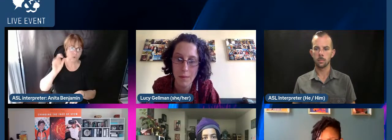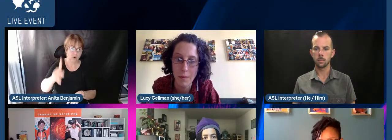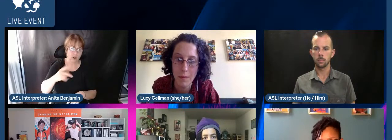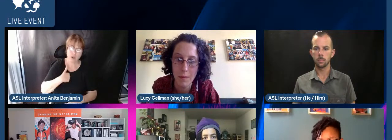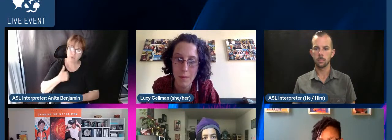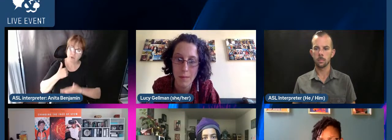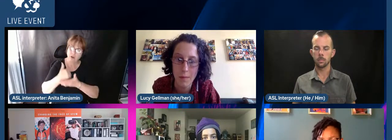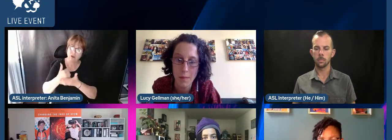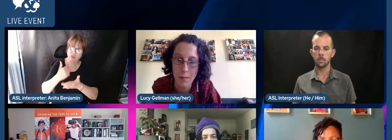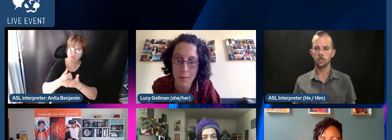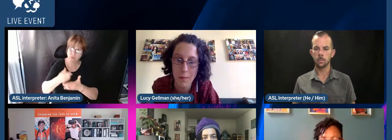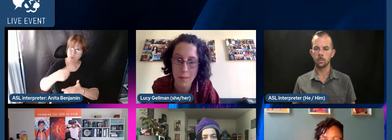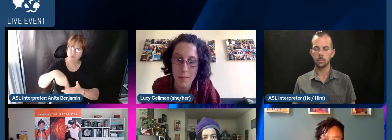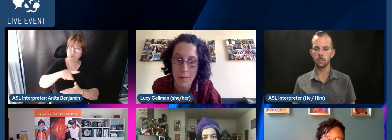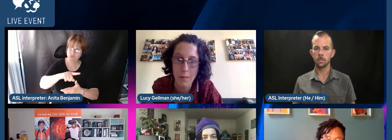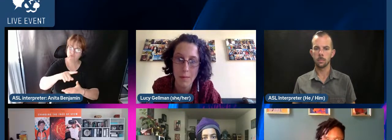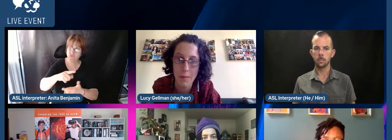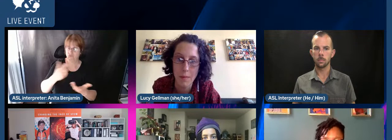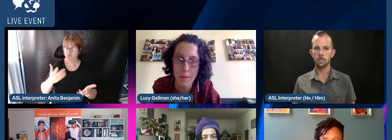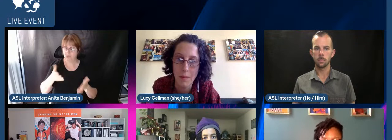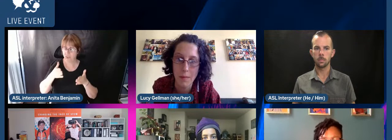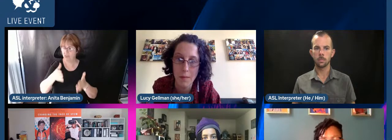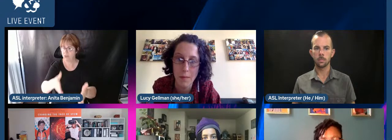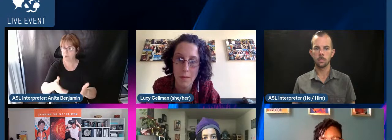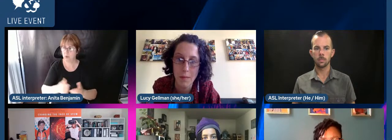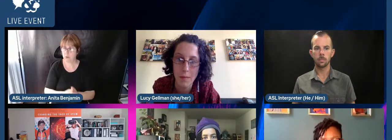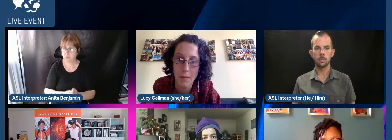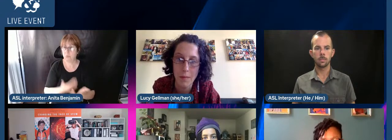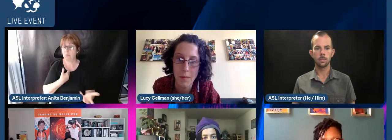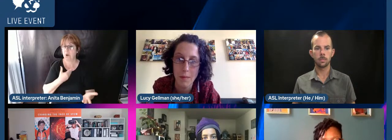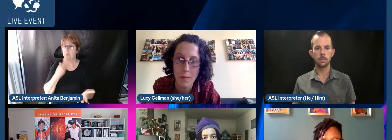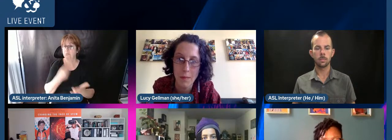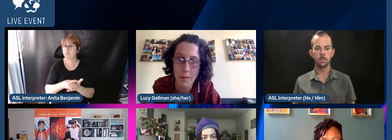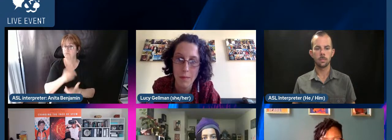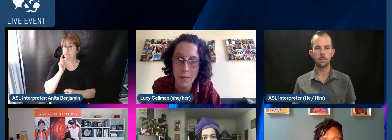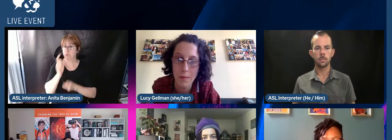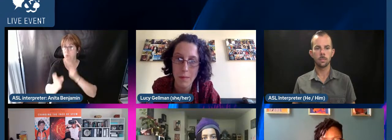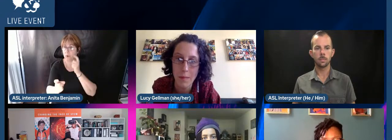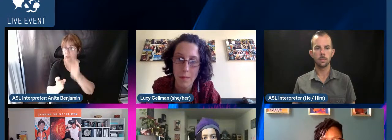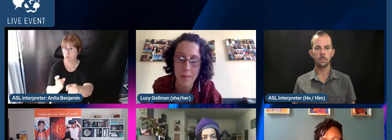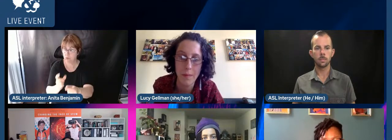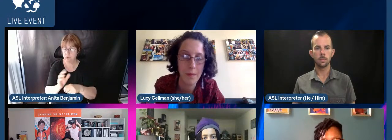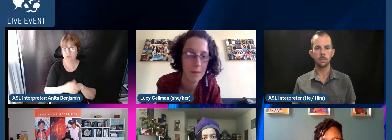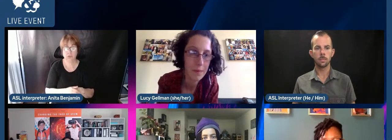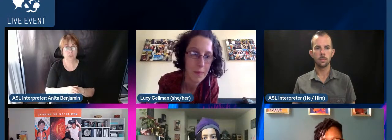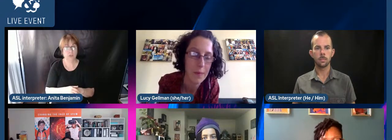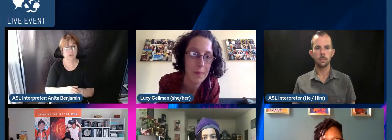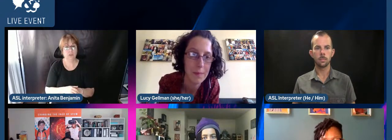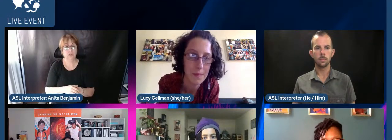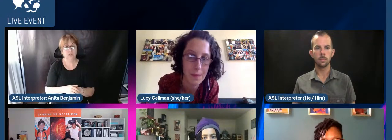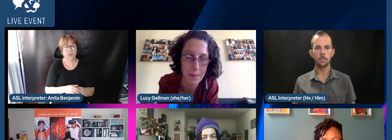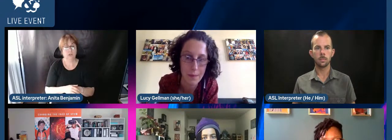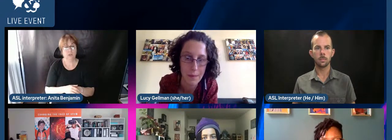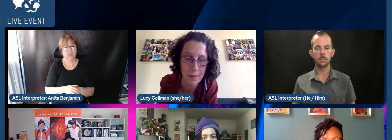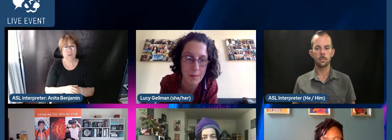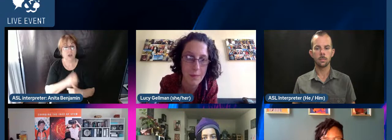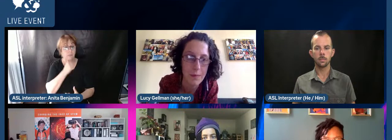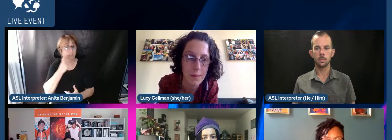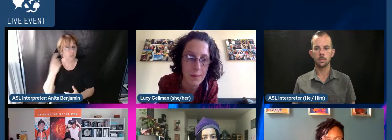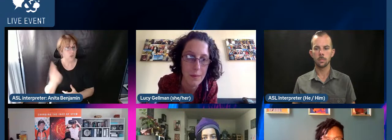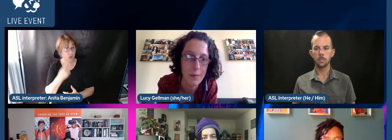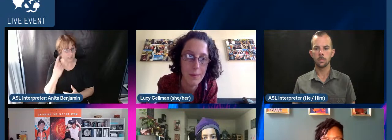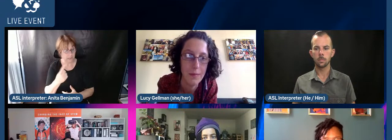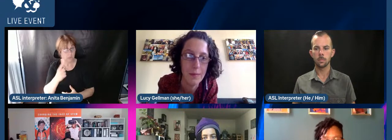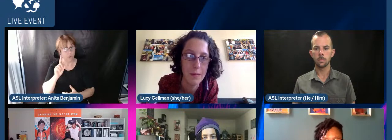you guys this way with this type of donation. But that's somebody that is not necessarily a person that